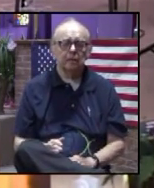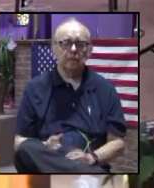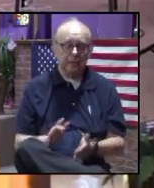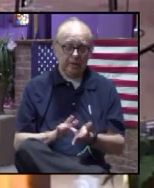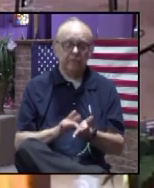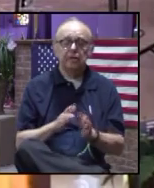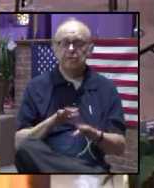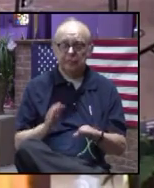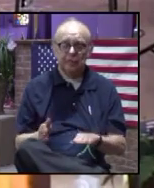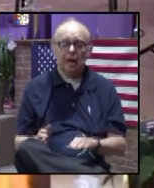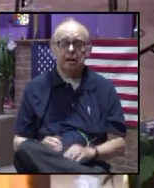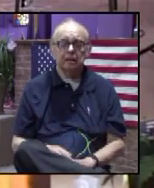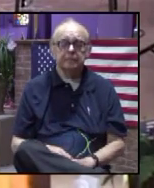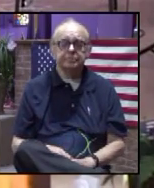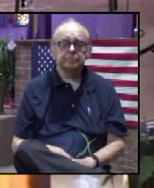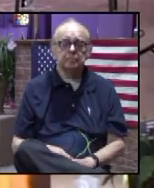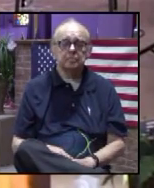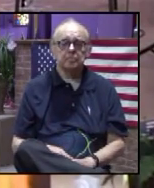did.